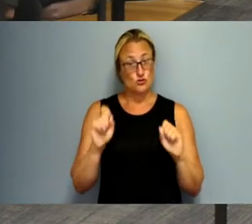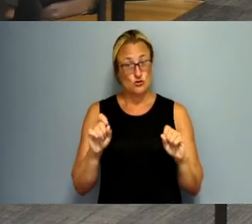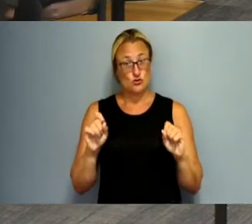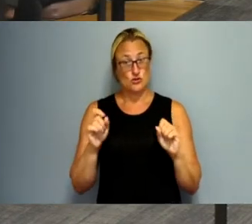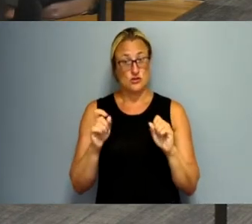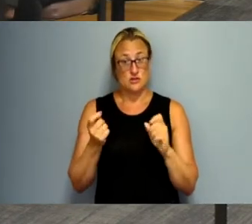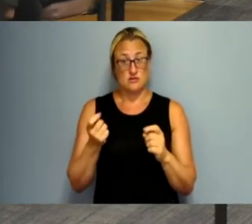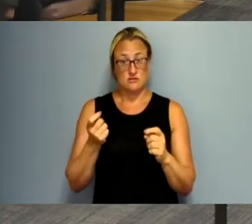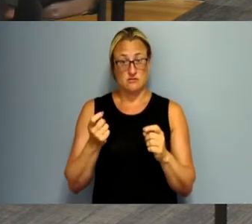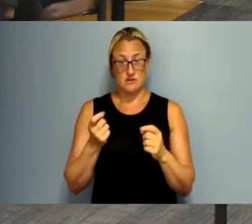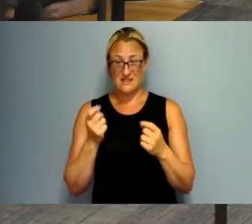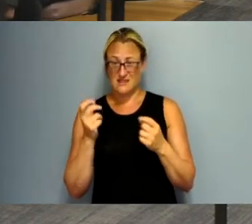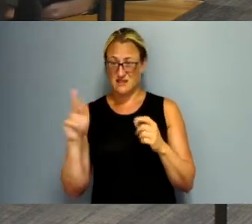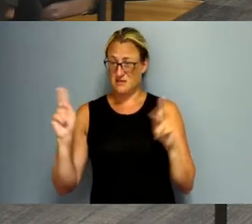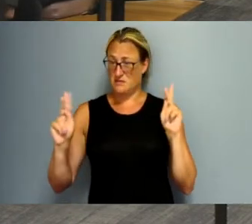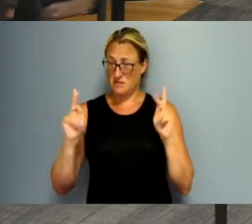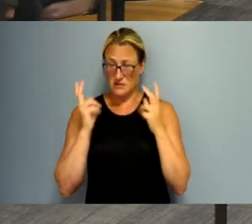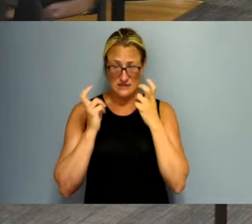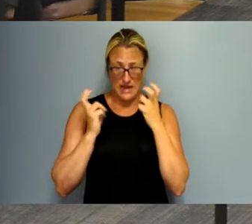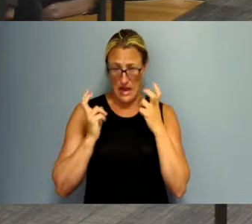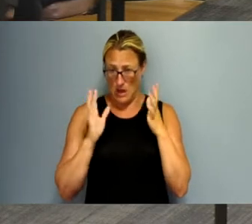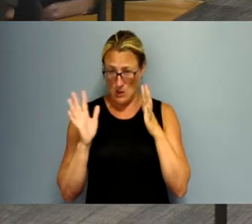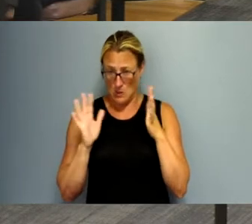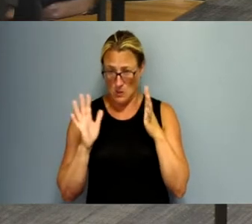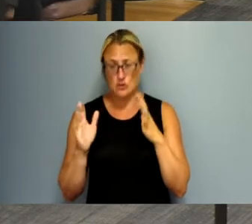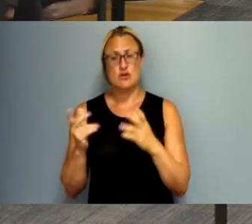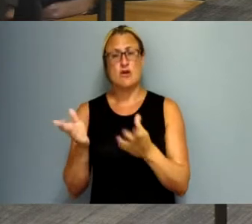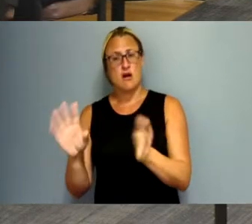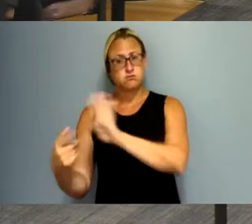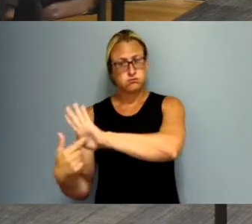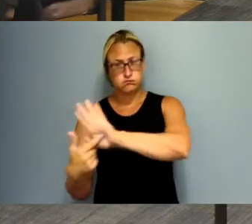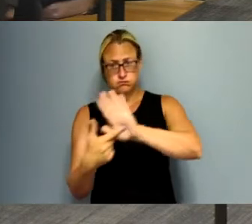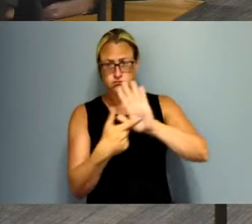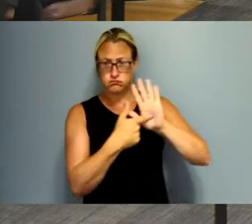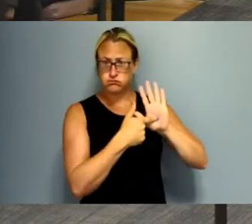the doubts that people have about the election integrity,